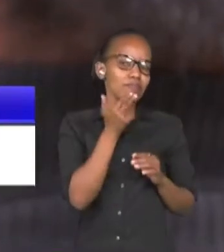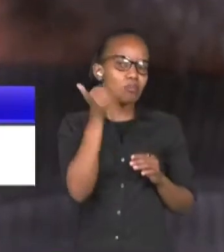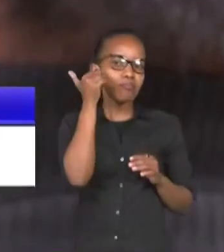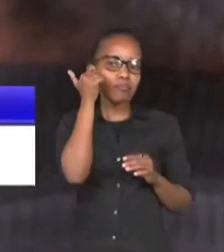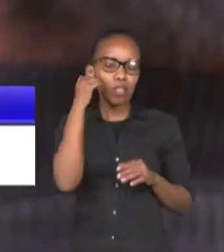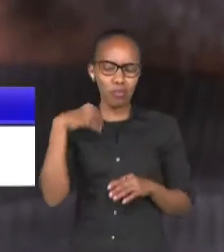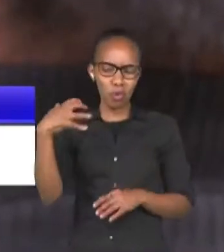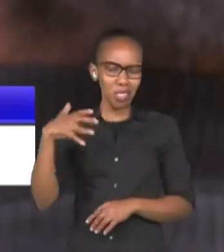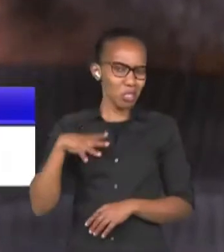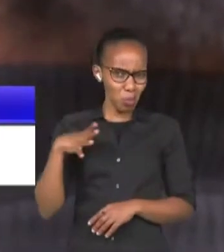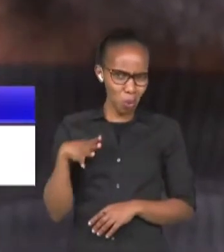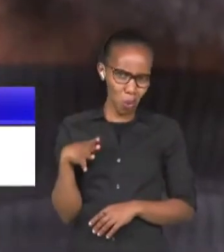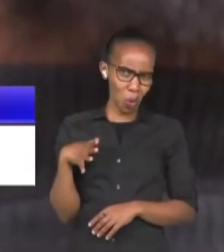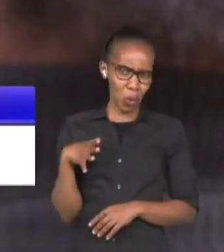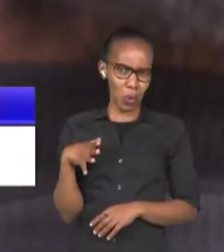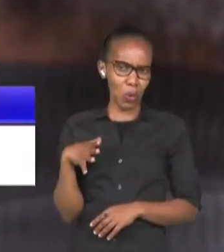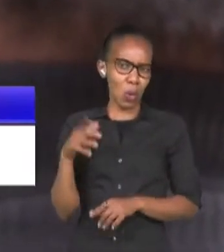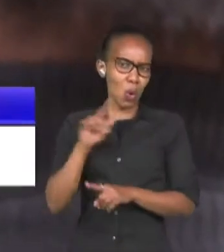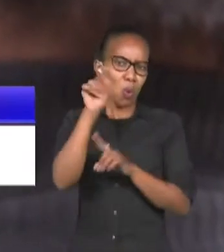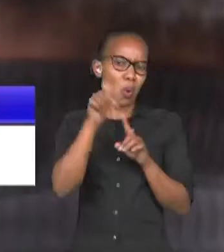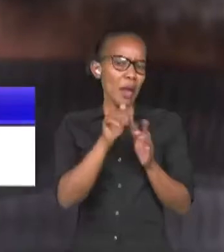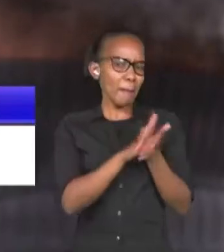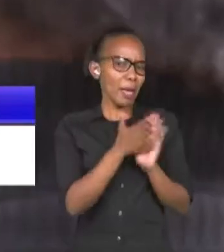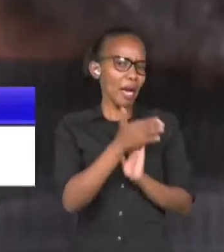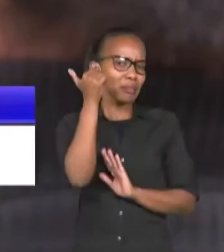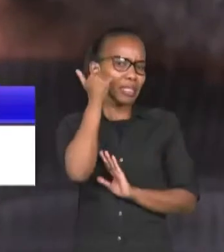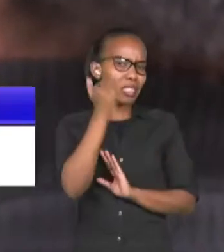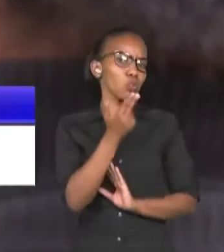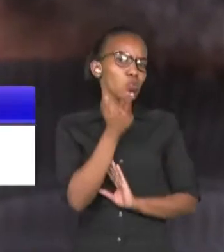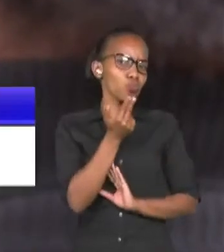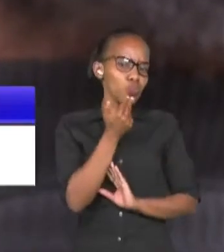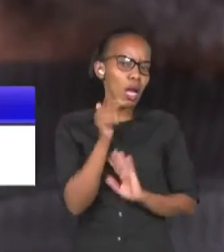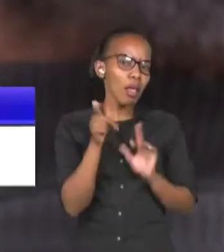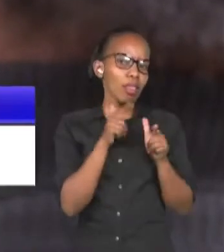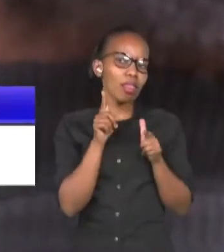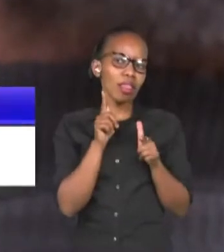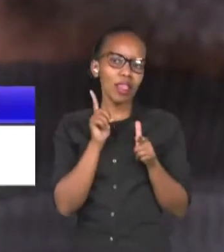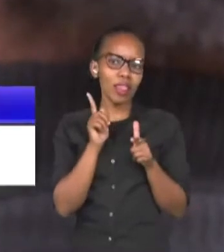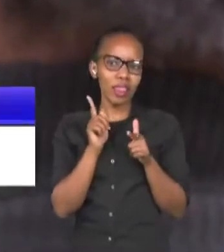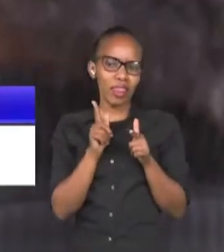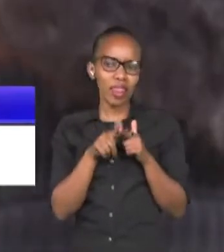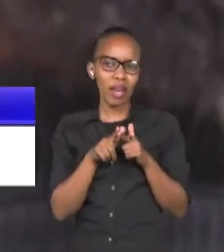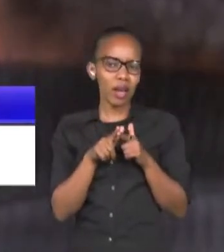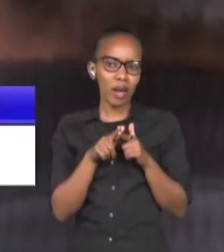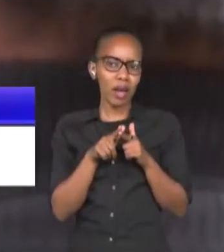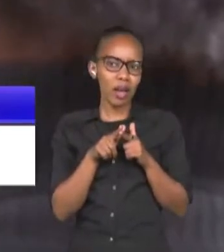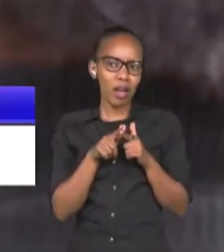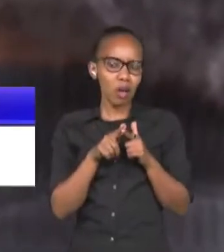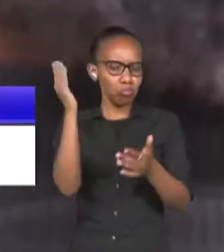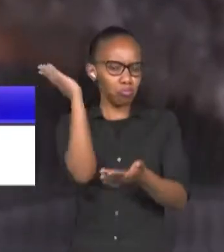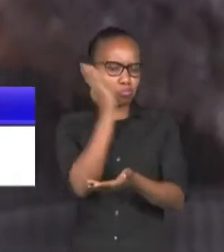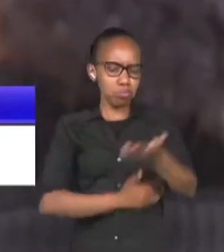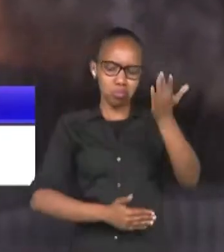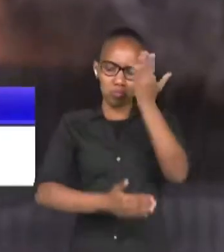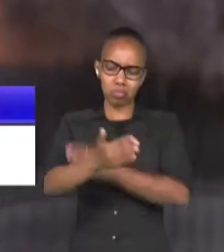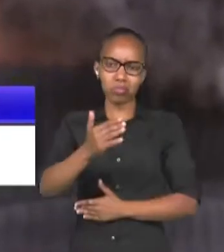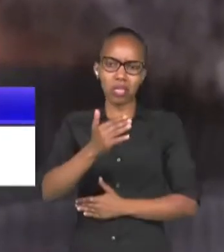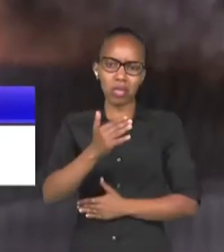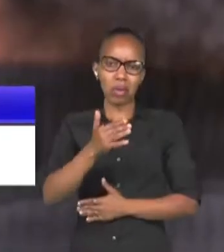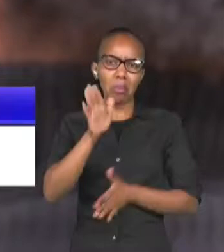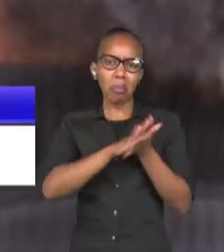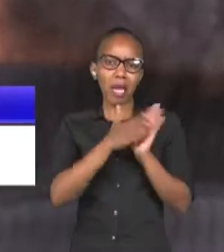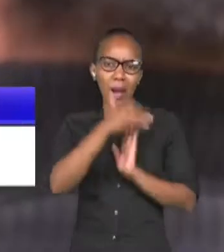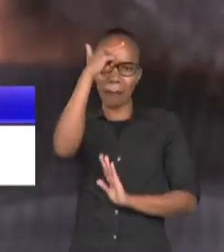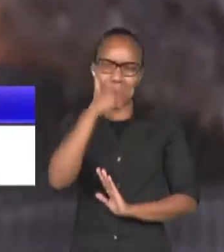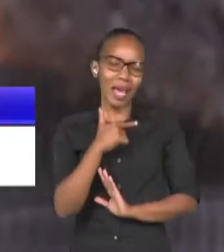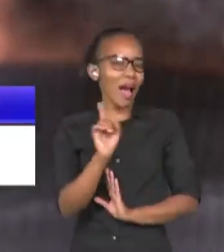is, once you are diagnosed with diabetes, your limbs will be chopped off, you will lose your eyes, it is not